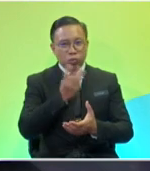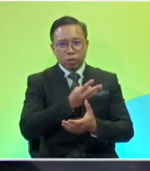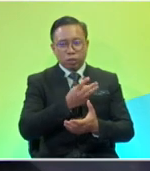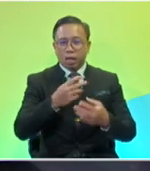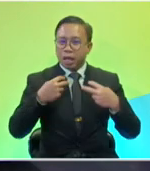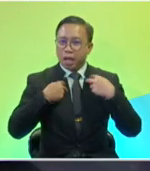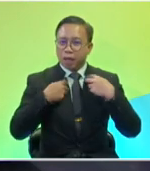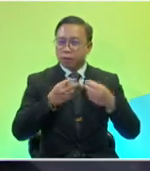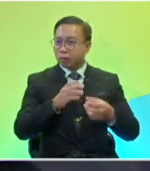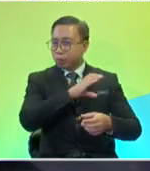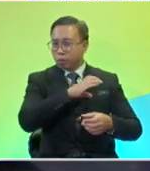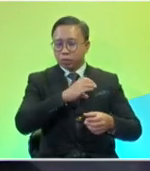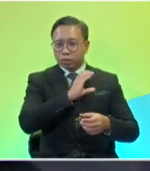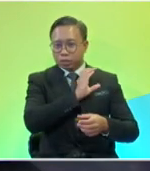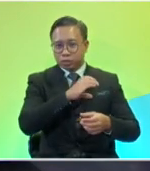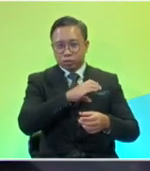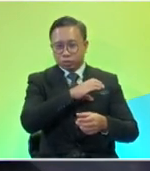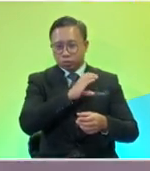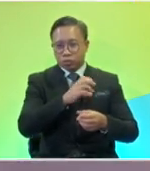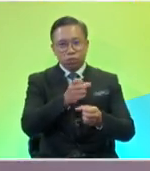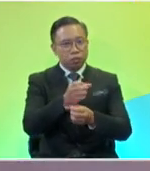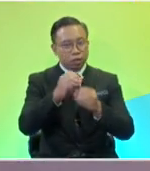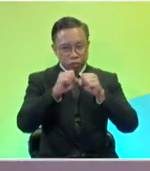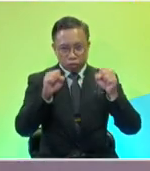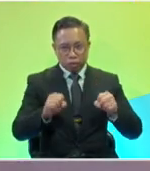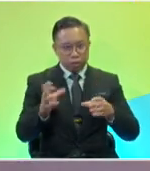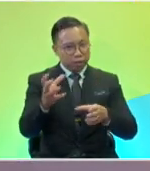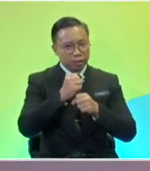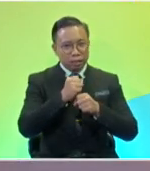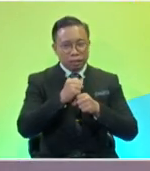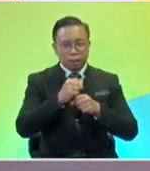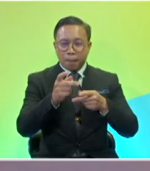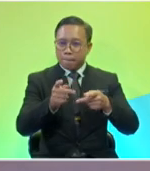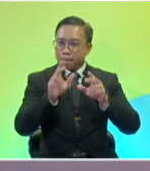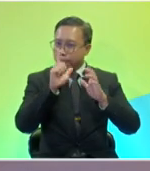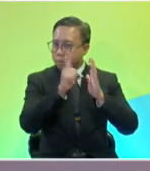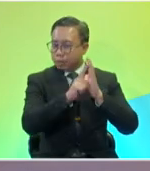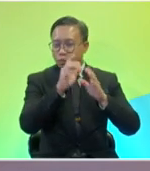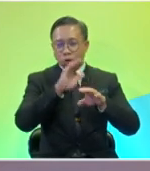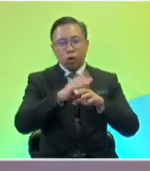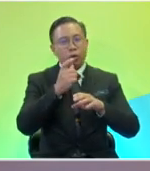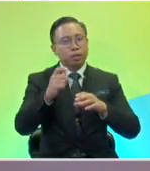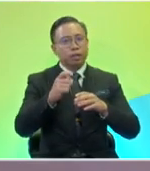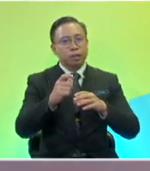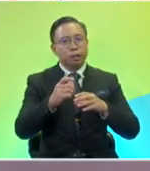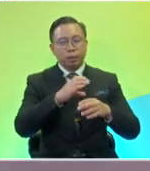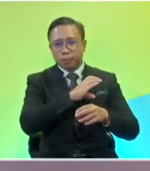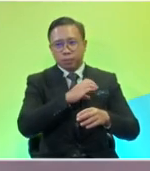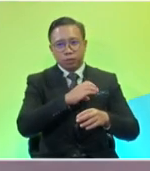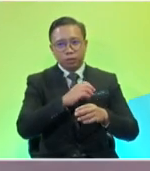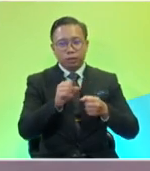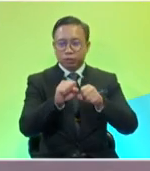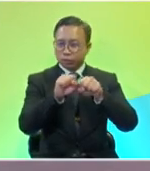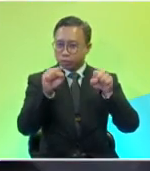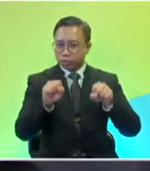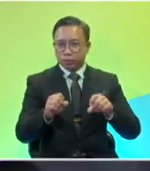station. Okay, so we take the marker card and we'll paste it on the police station. Oh, so we hide police station. Yes,